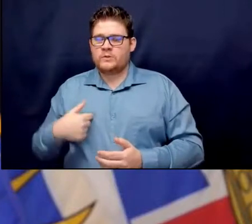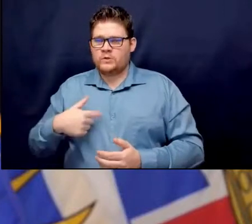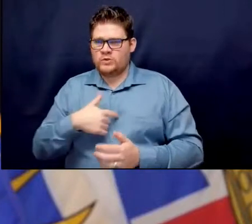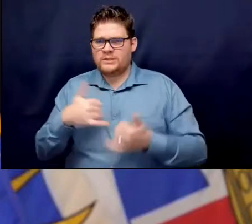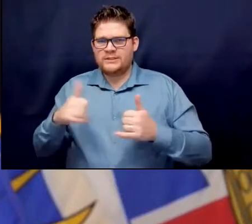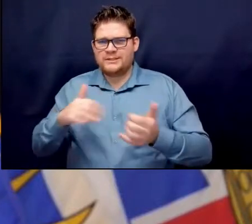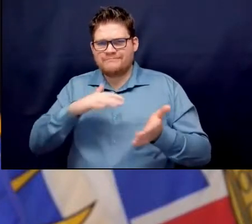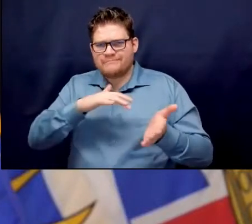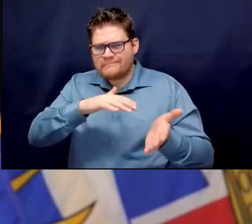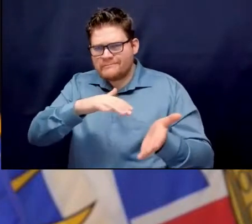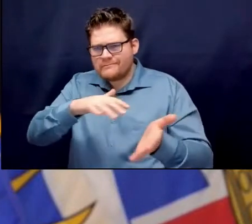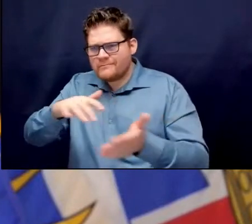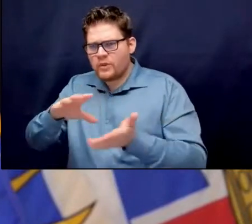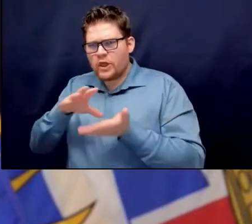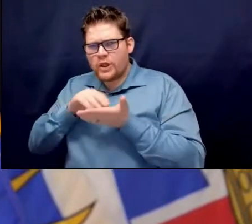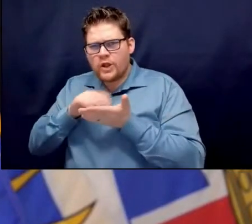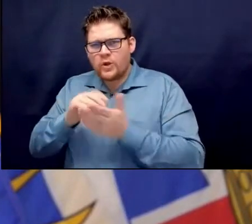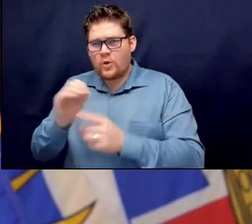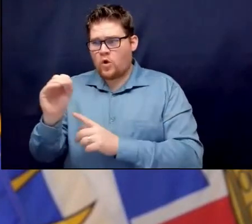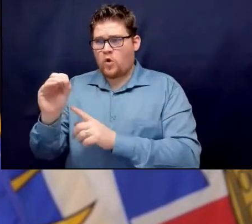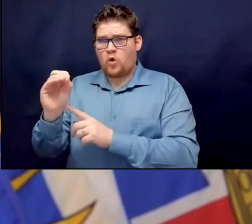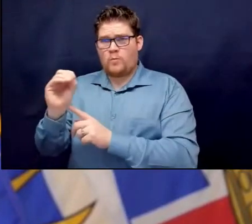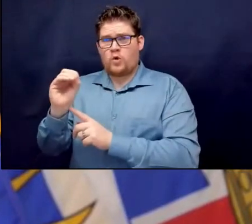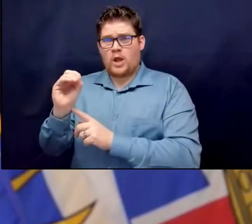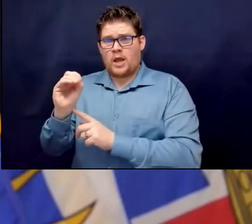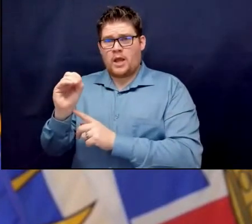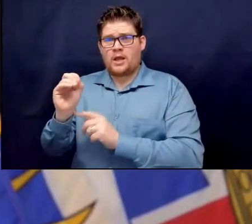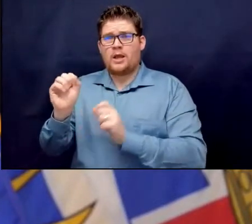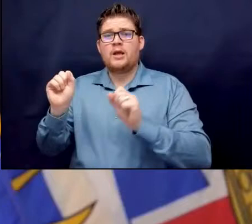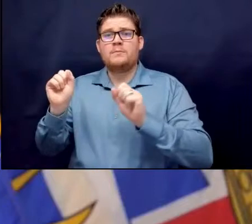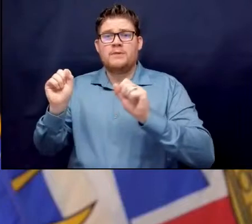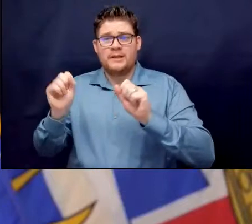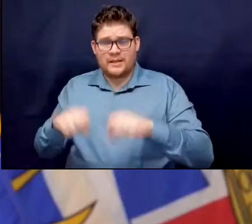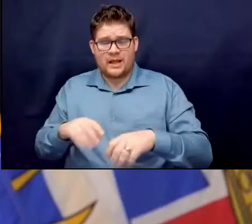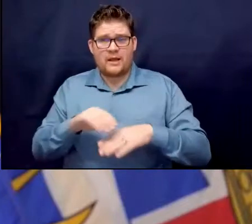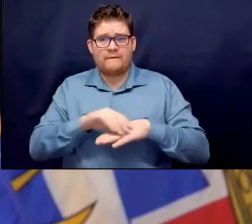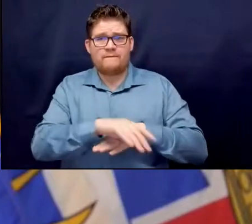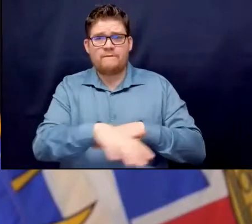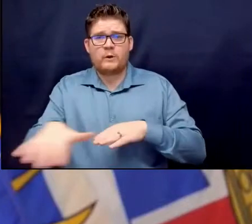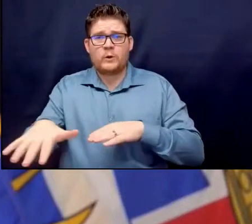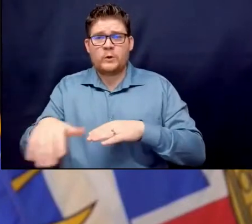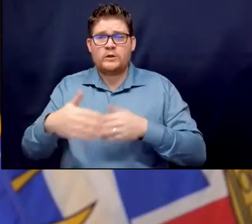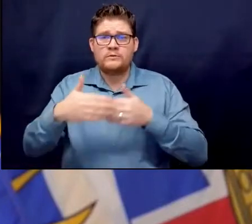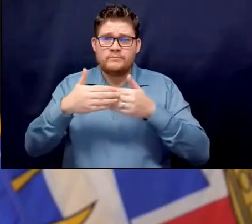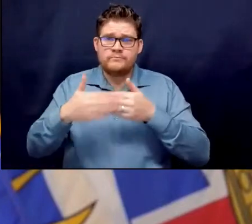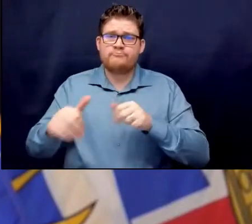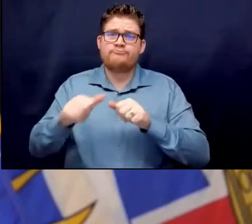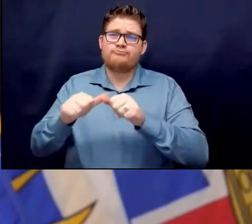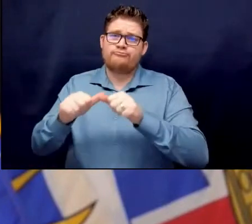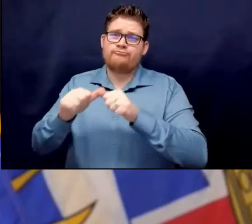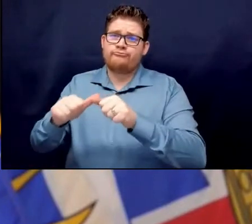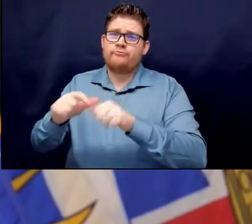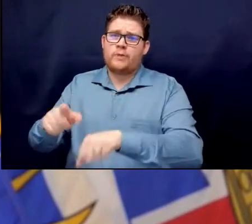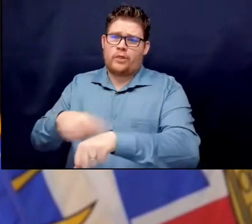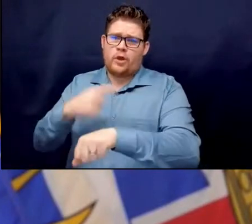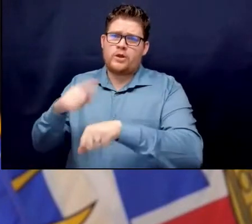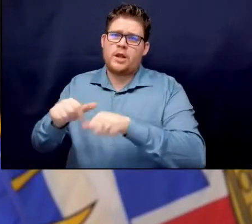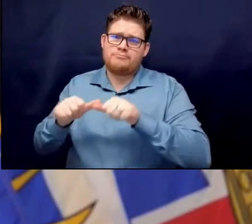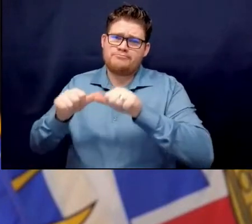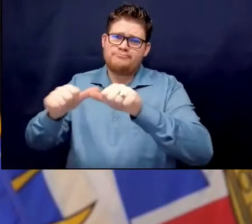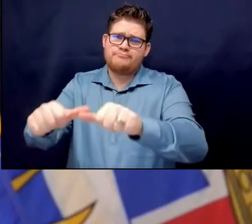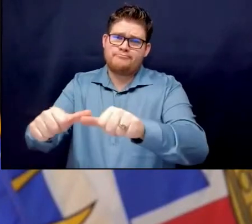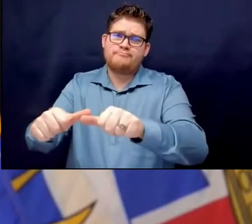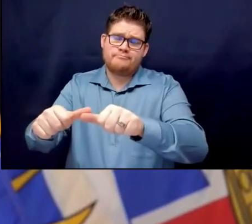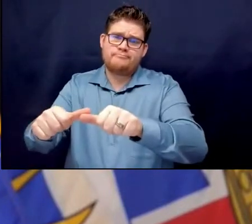of long-term complication as much as other variants like Delta in particular. I've also been talking with